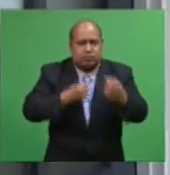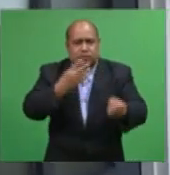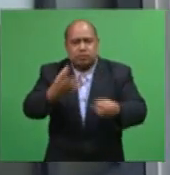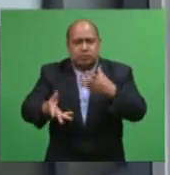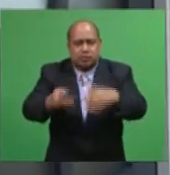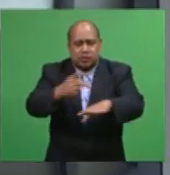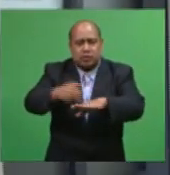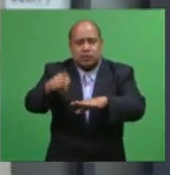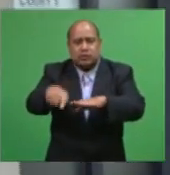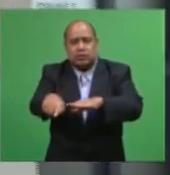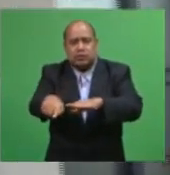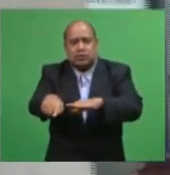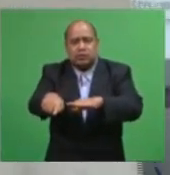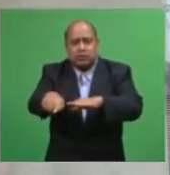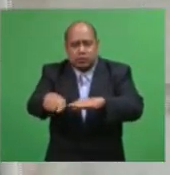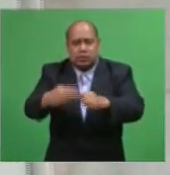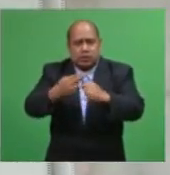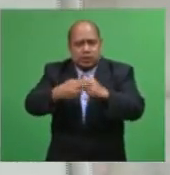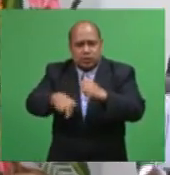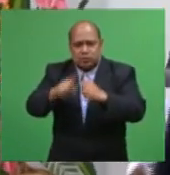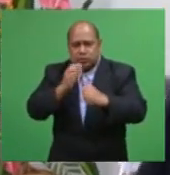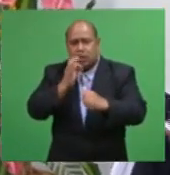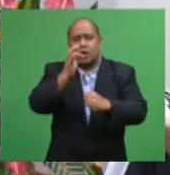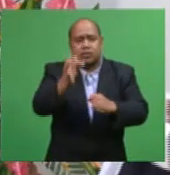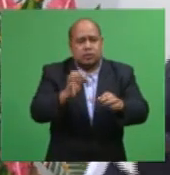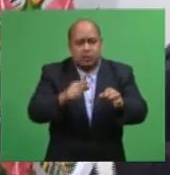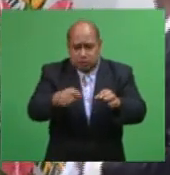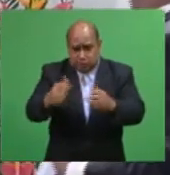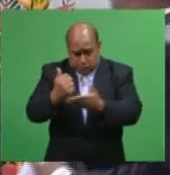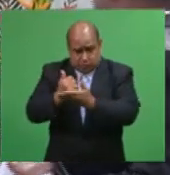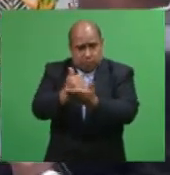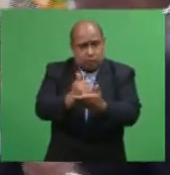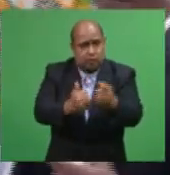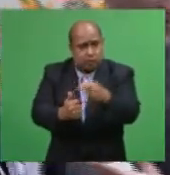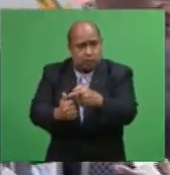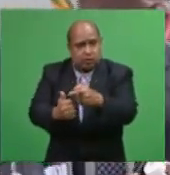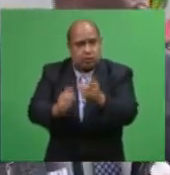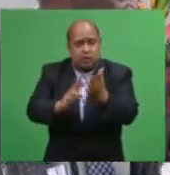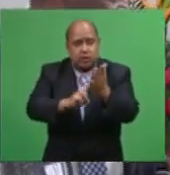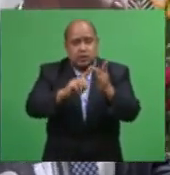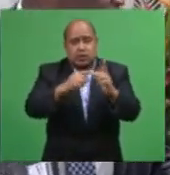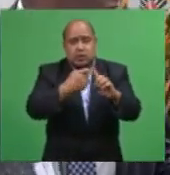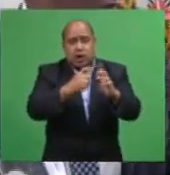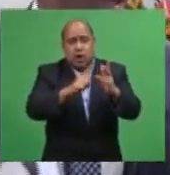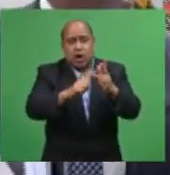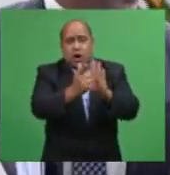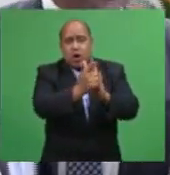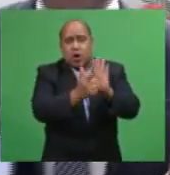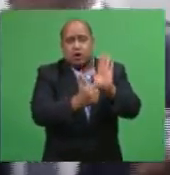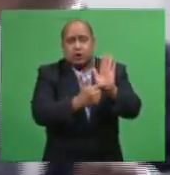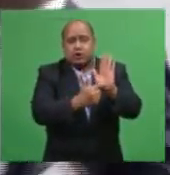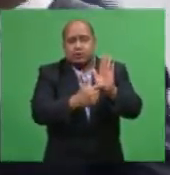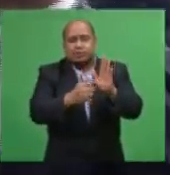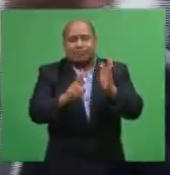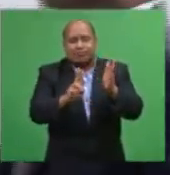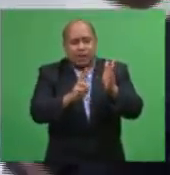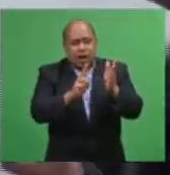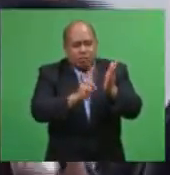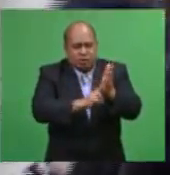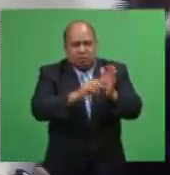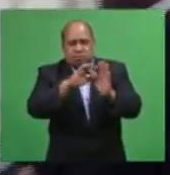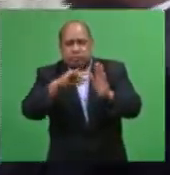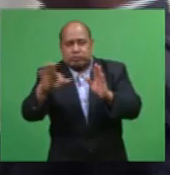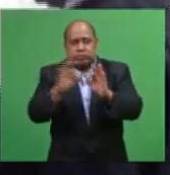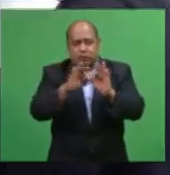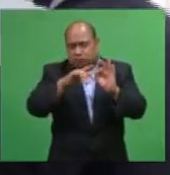he supports the comments of Nico Nawaikula and Moses Mbulitavu, who have made race-based comments in the House. According to the